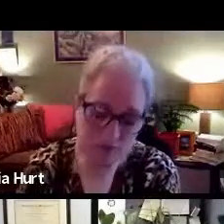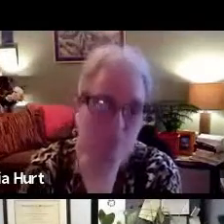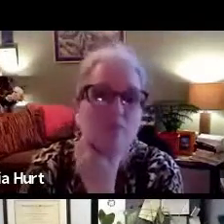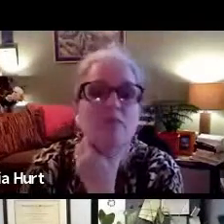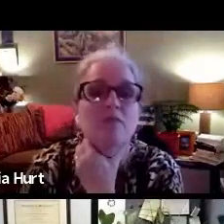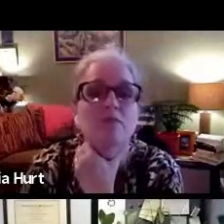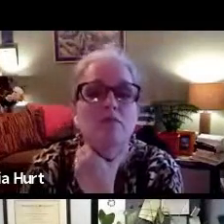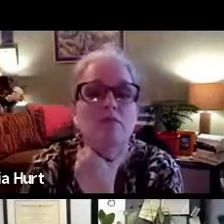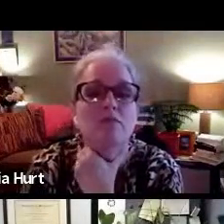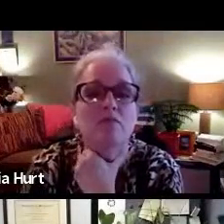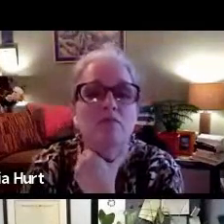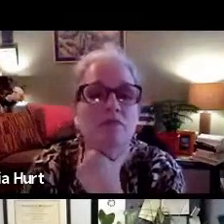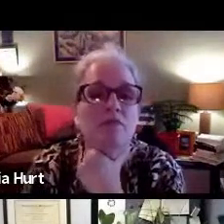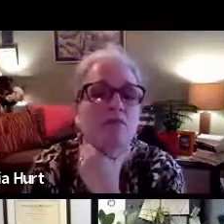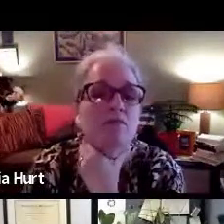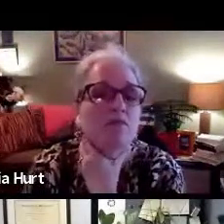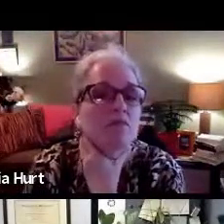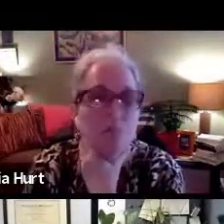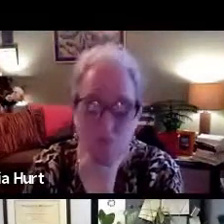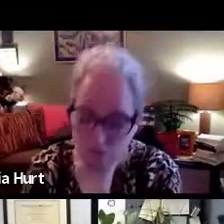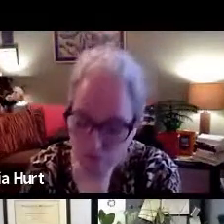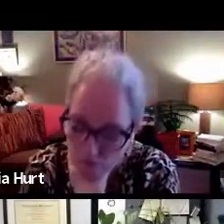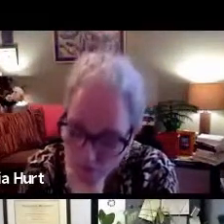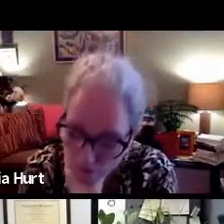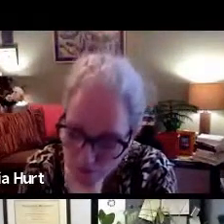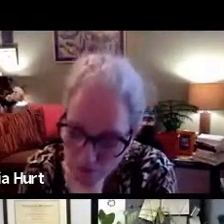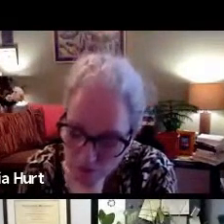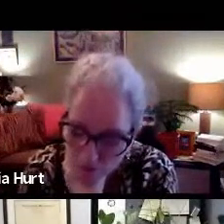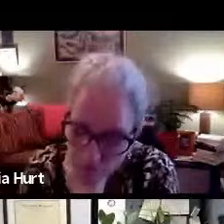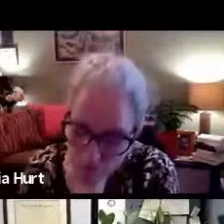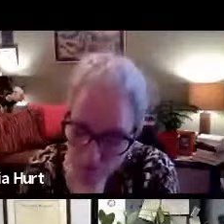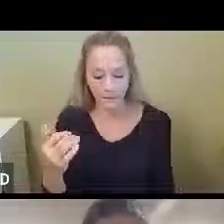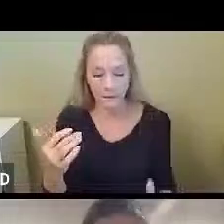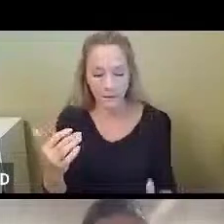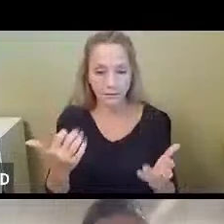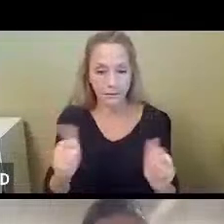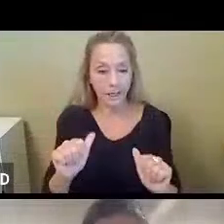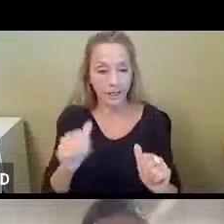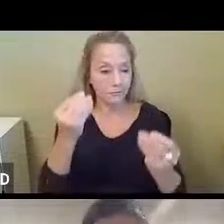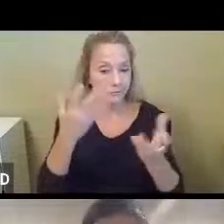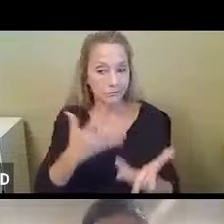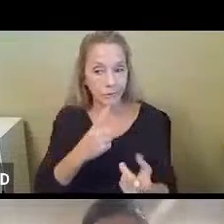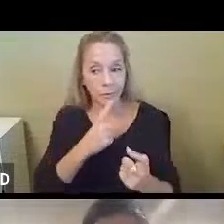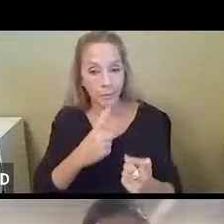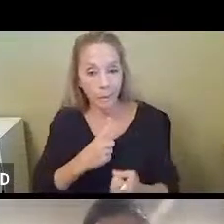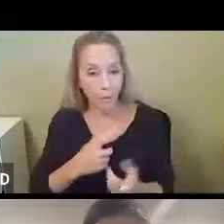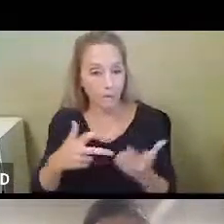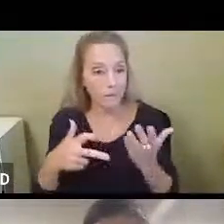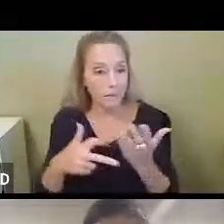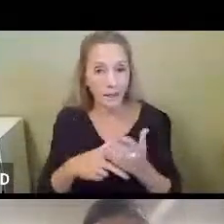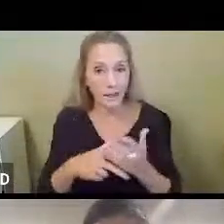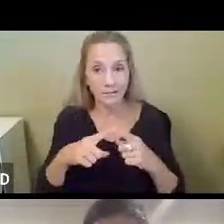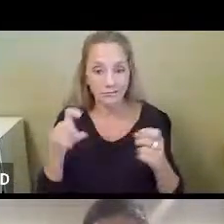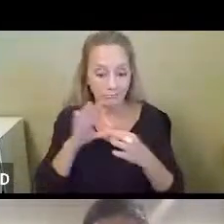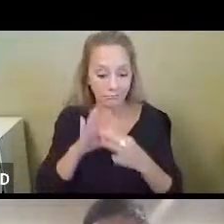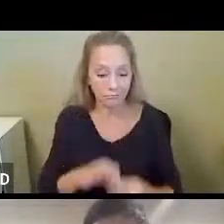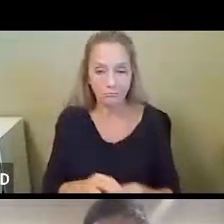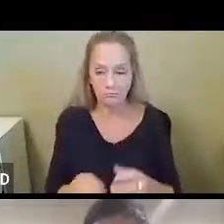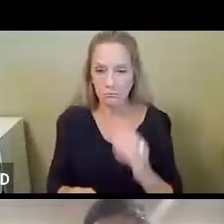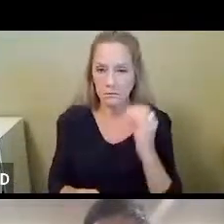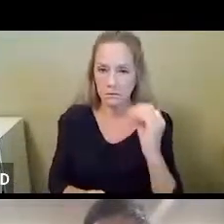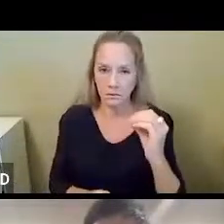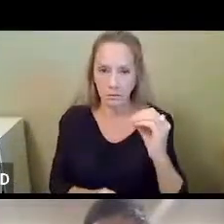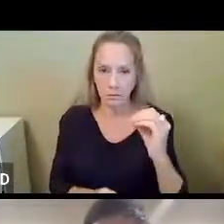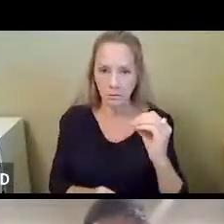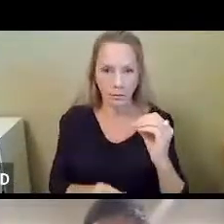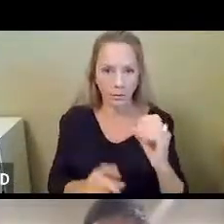Do we have any idea if there's been any, I guess, report citations, anything associated with this? There have been zero